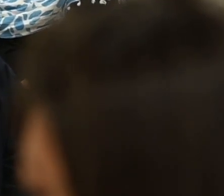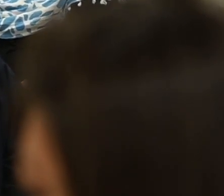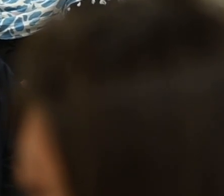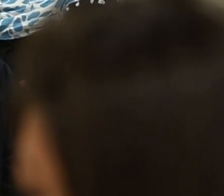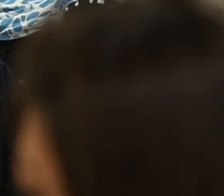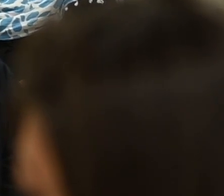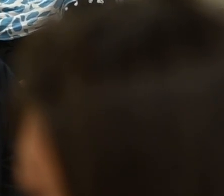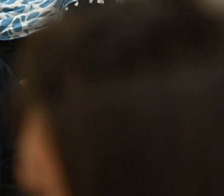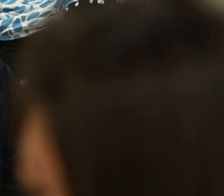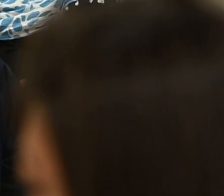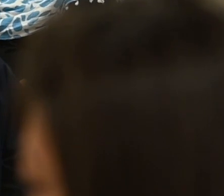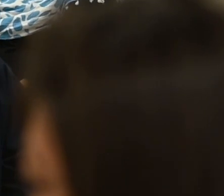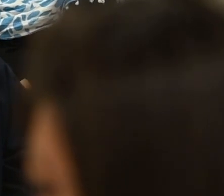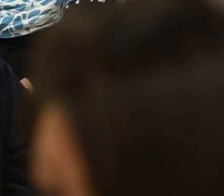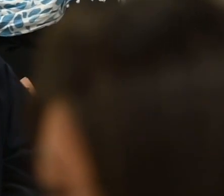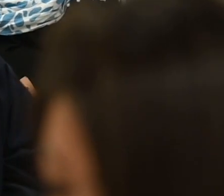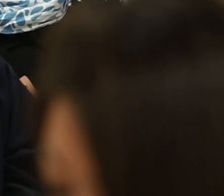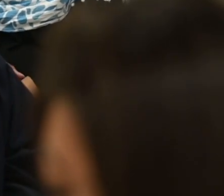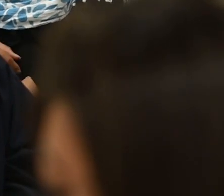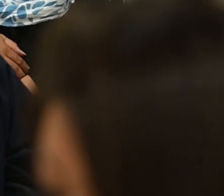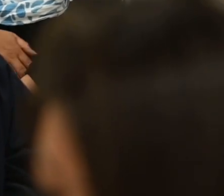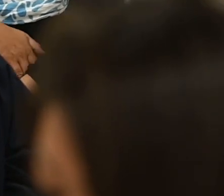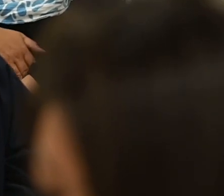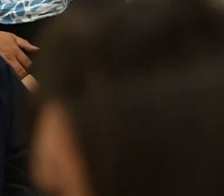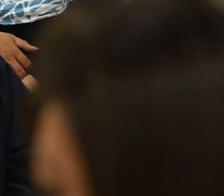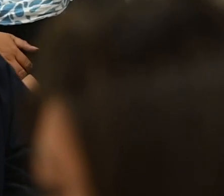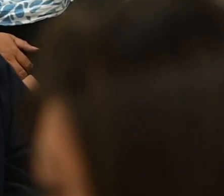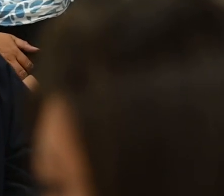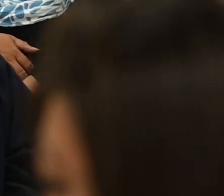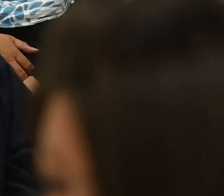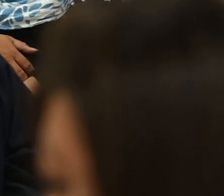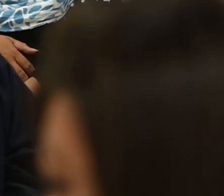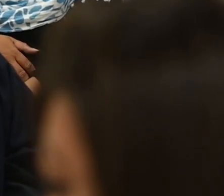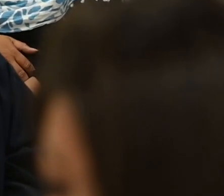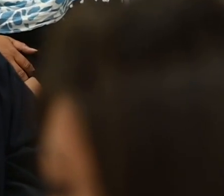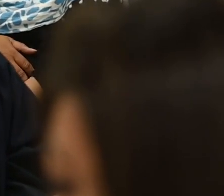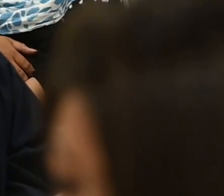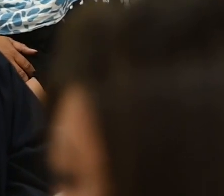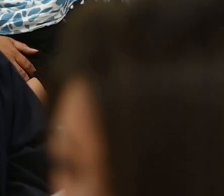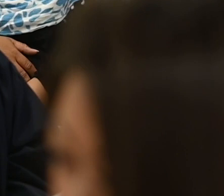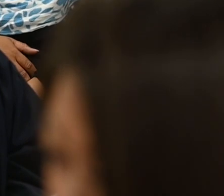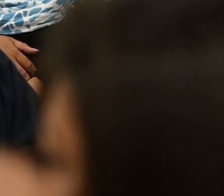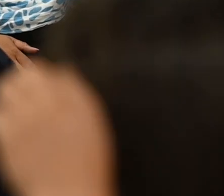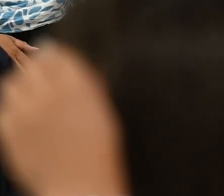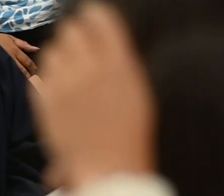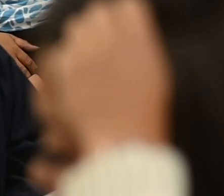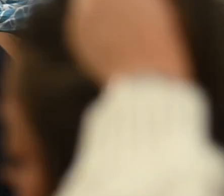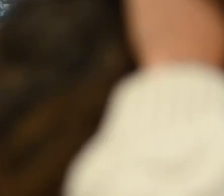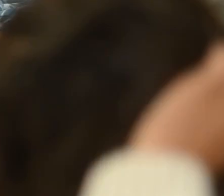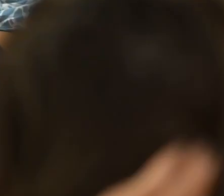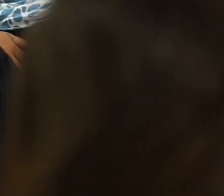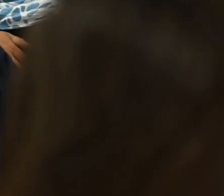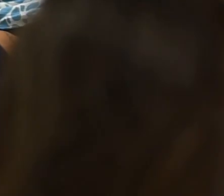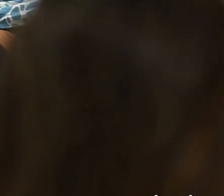are living in a time of global polycrisis and collapse of civilizations worldwide. So the evidence of it is what we're